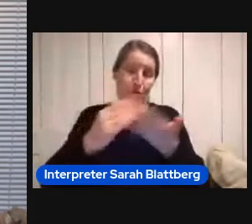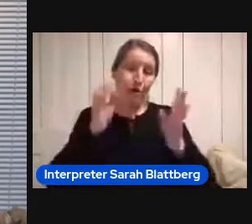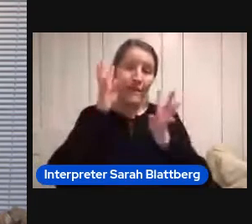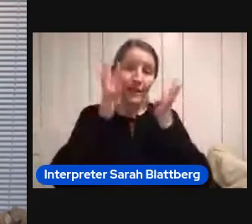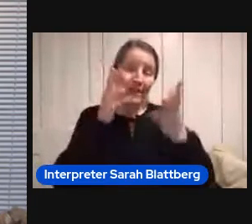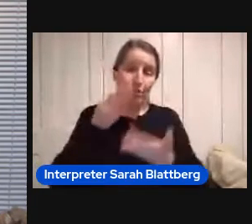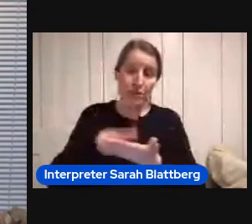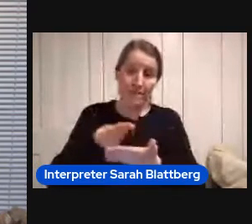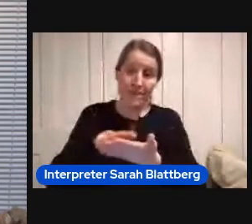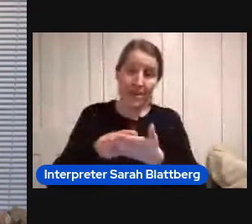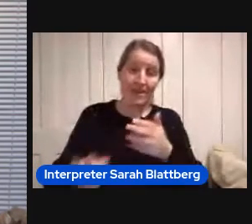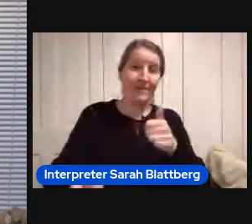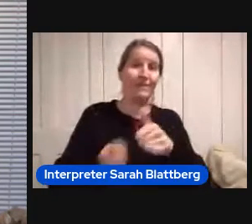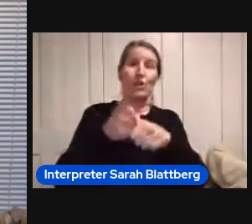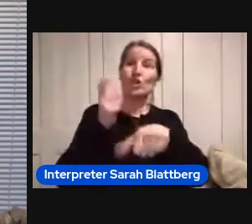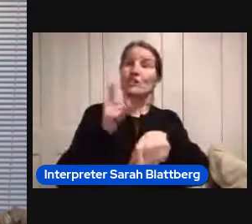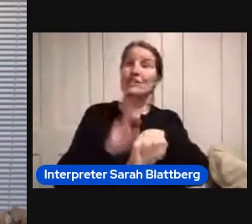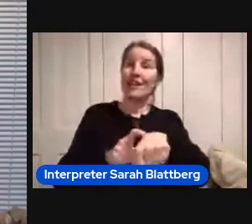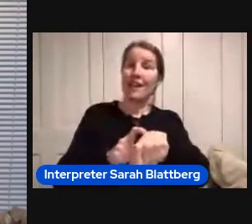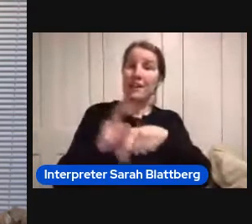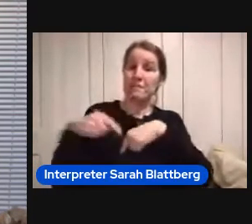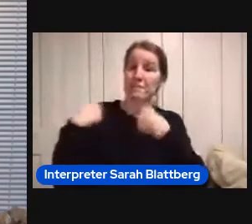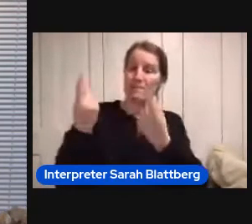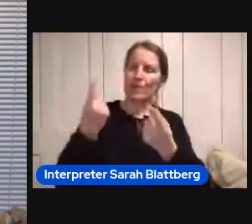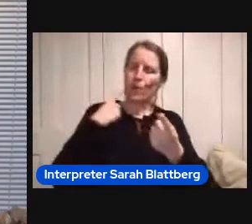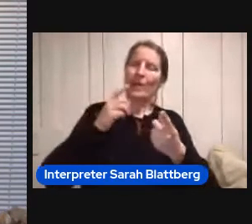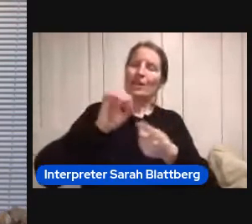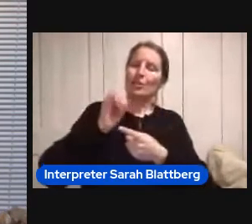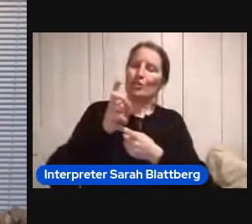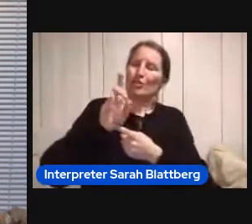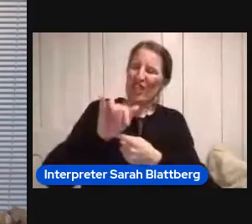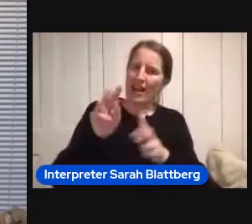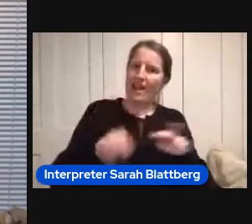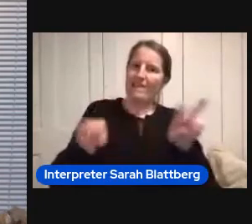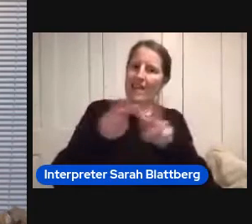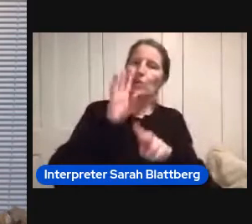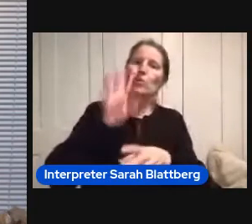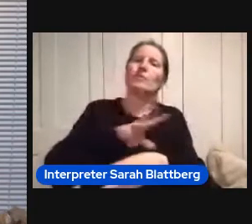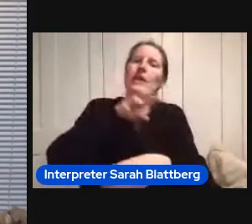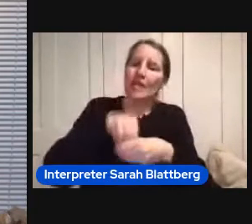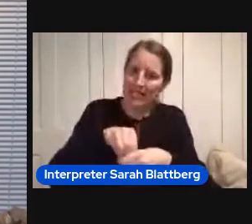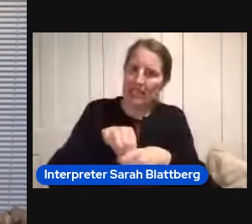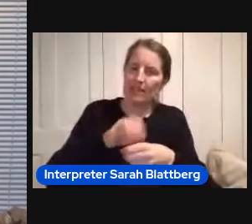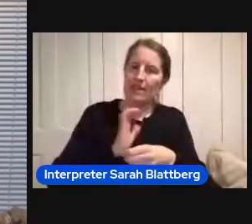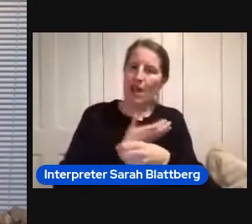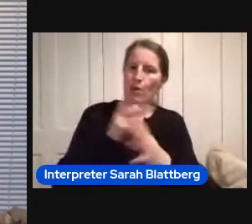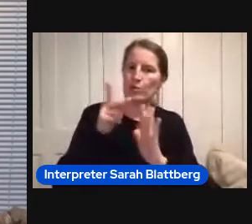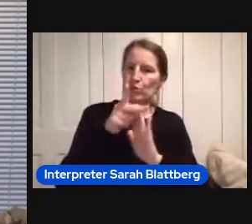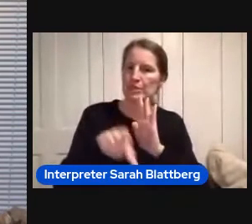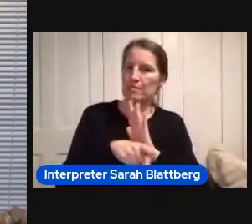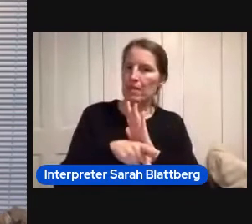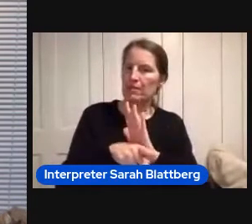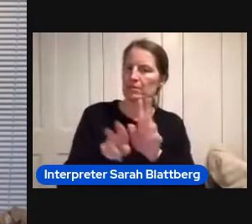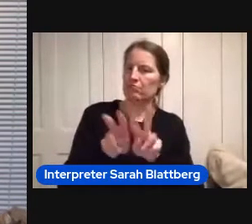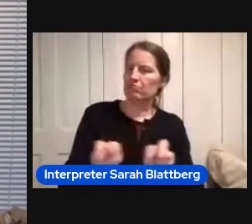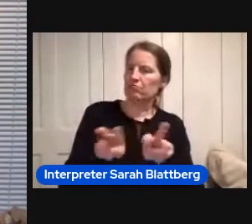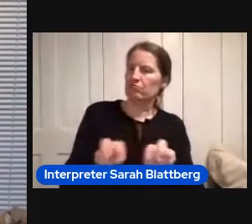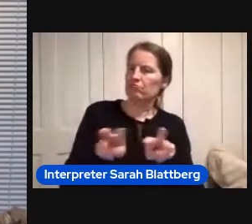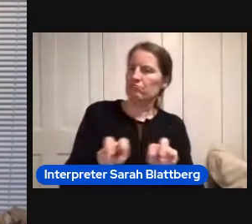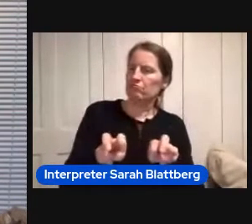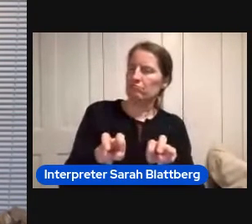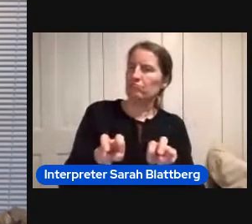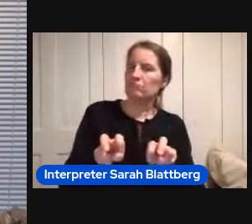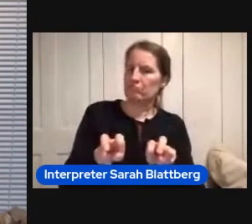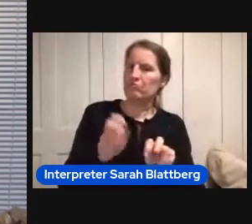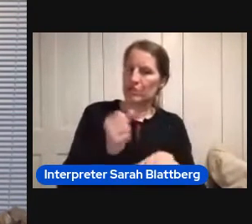Fund, for the first time, looking at Jedi values will be a factor that's considered in all of that grant making. And that should